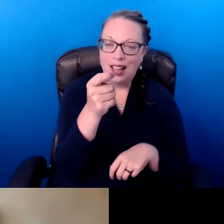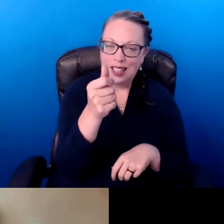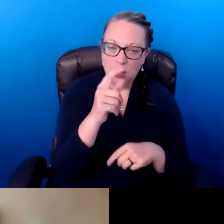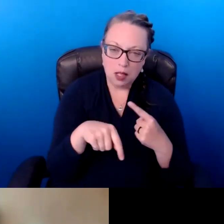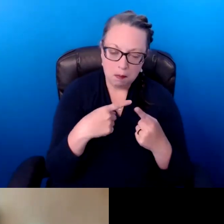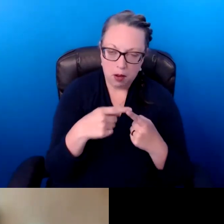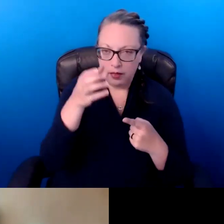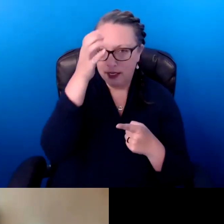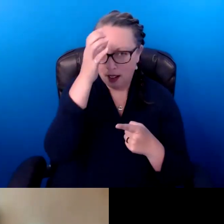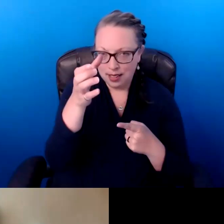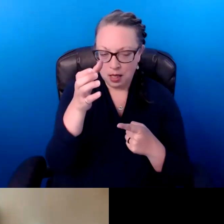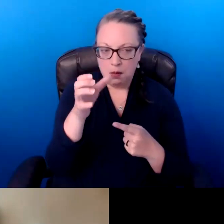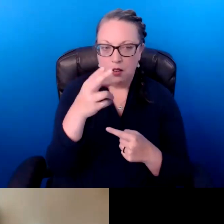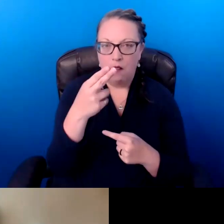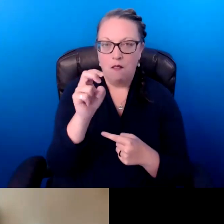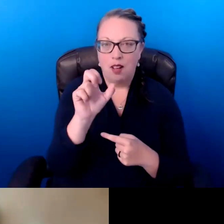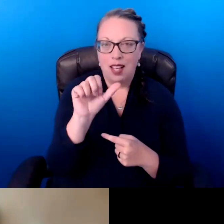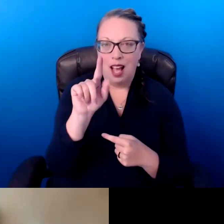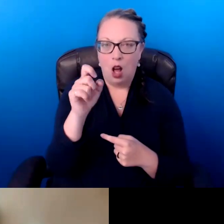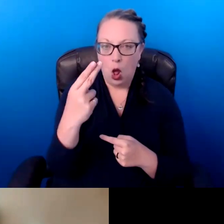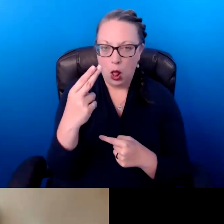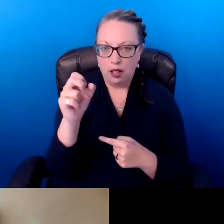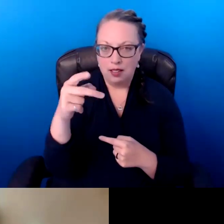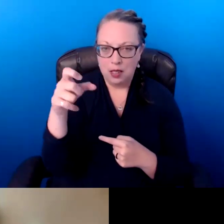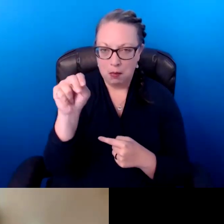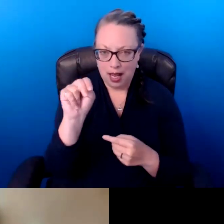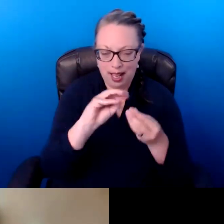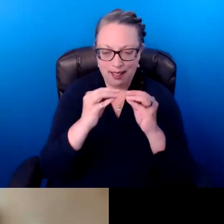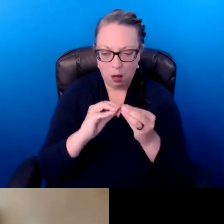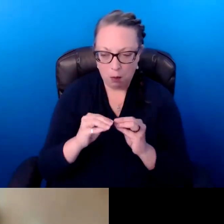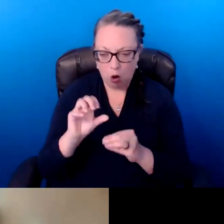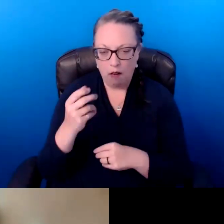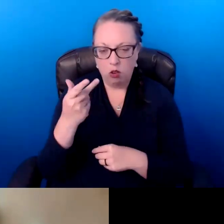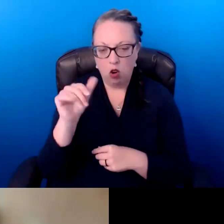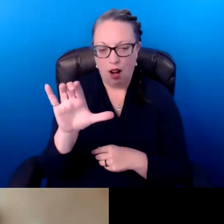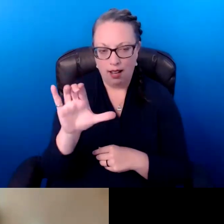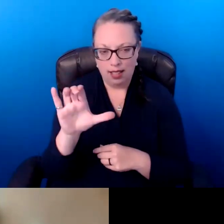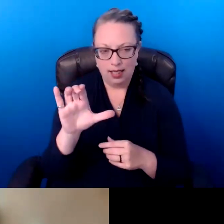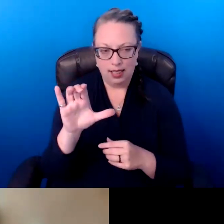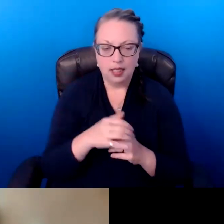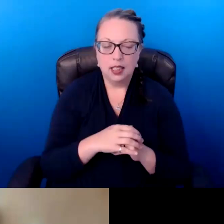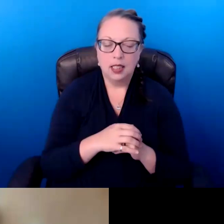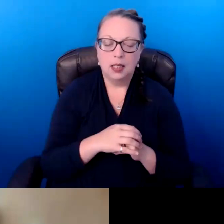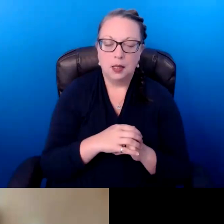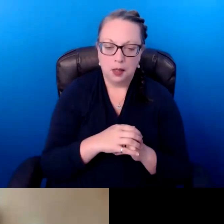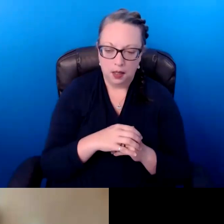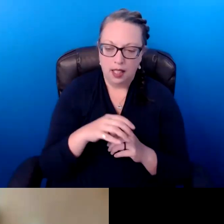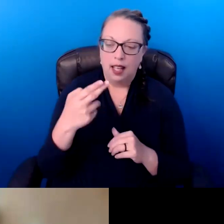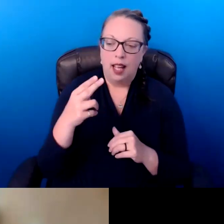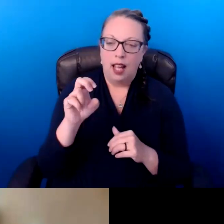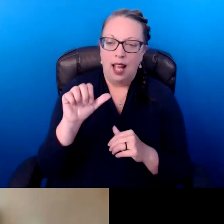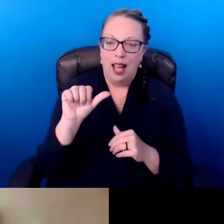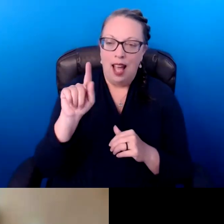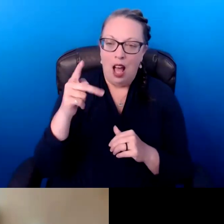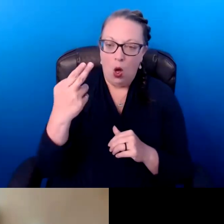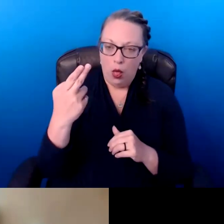the concept of health span and the number of chronic conditions? Okay. So health span is essentially a